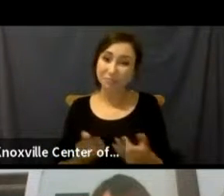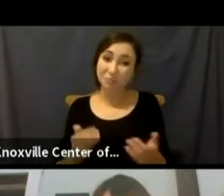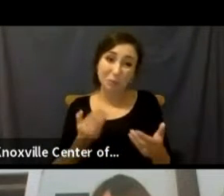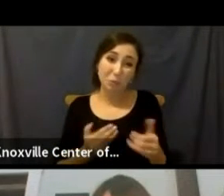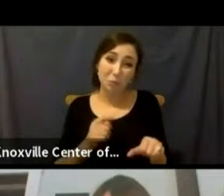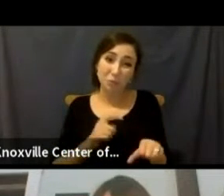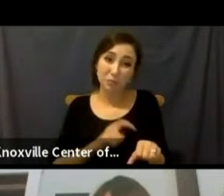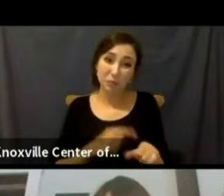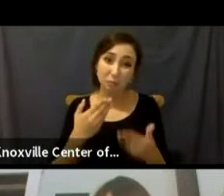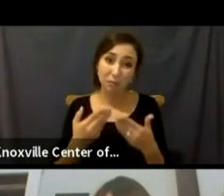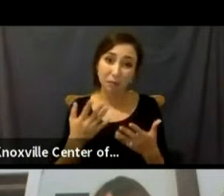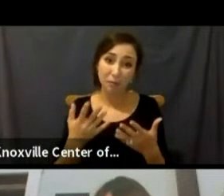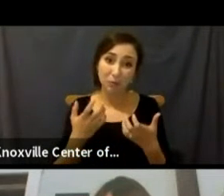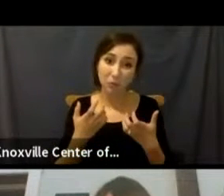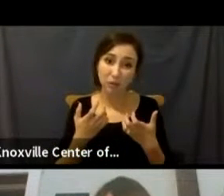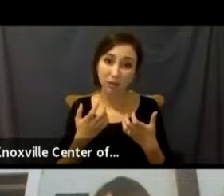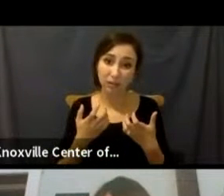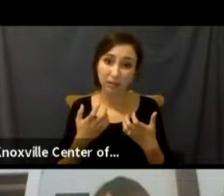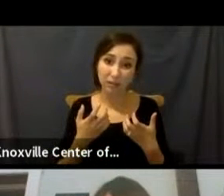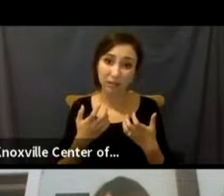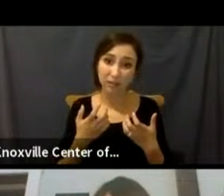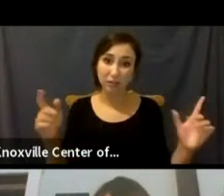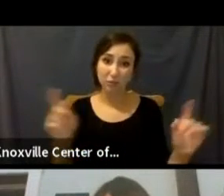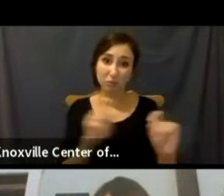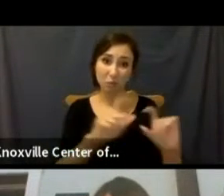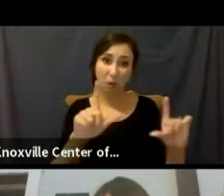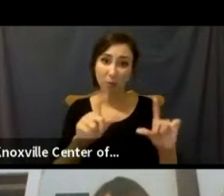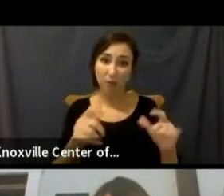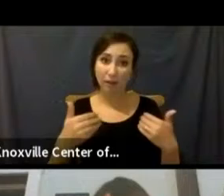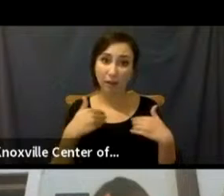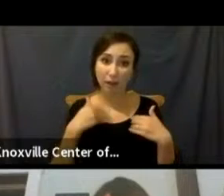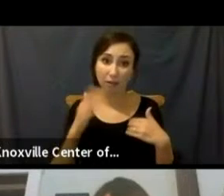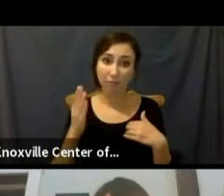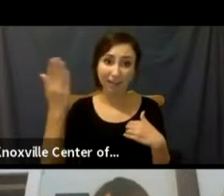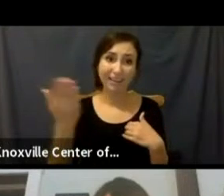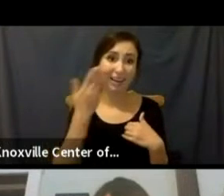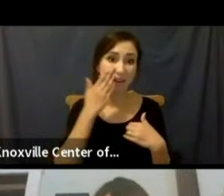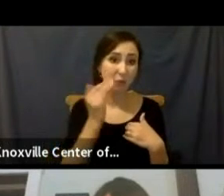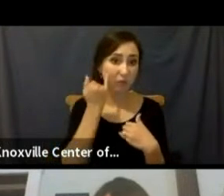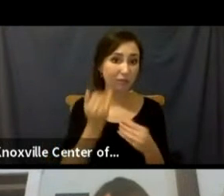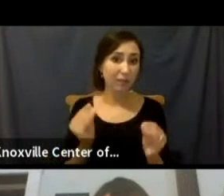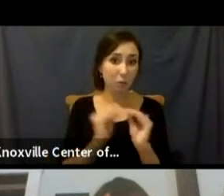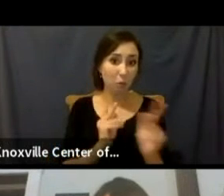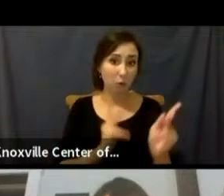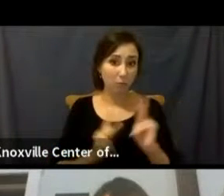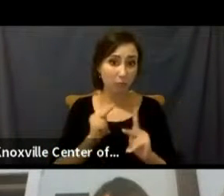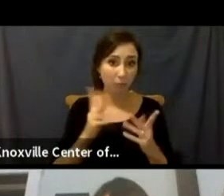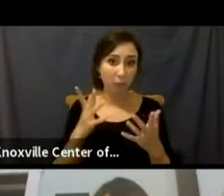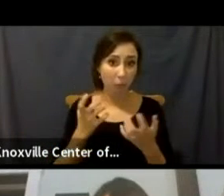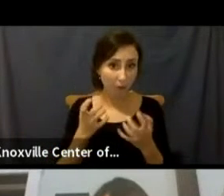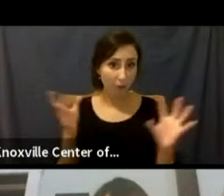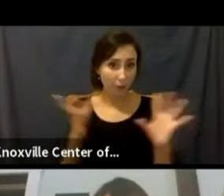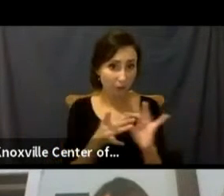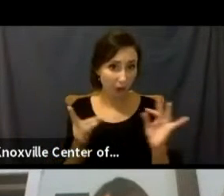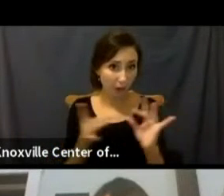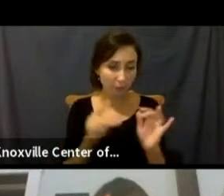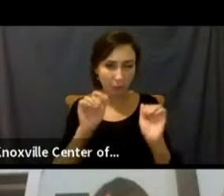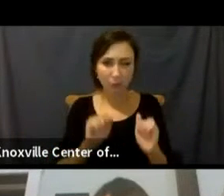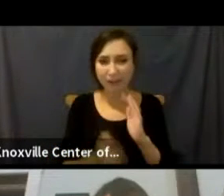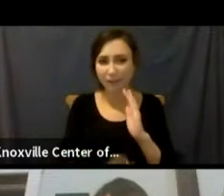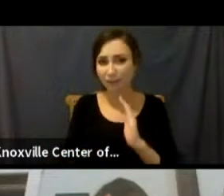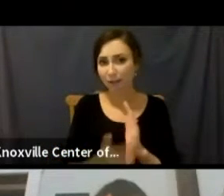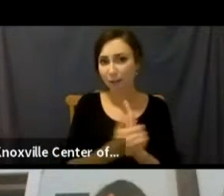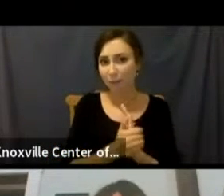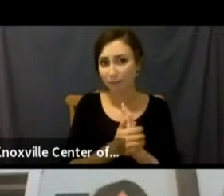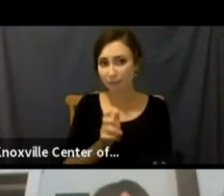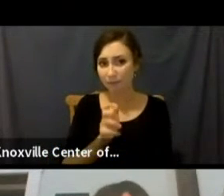may want to pull up what I had proposed. I don't know if anybody else wants to make comment, and then we could amend this and actually try